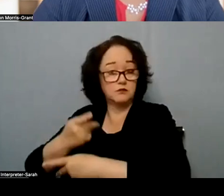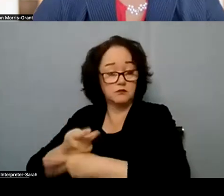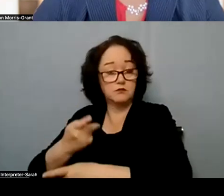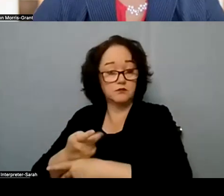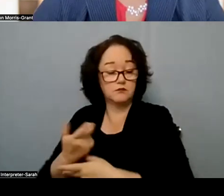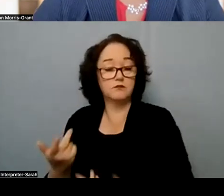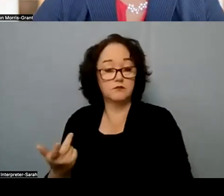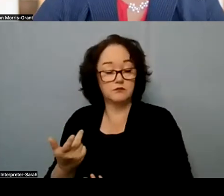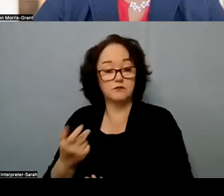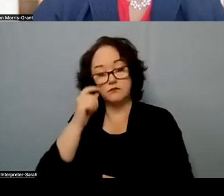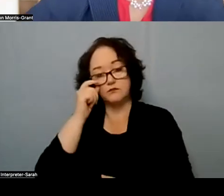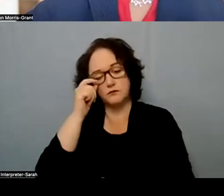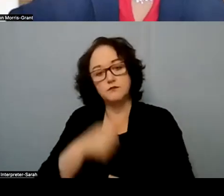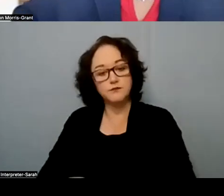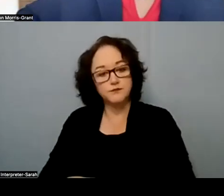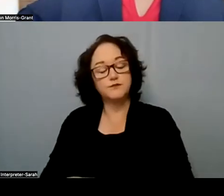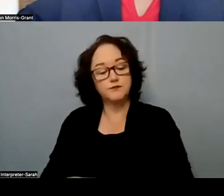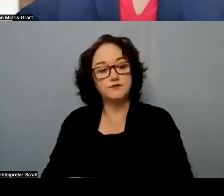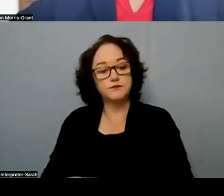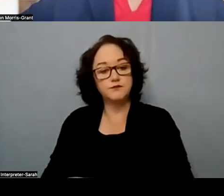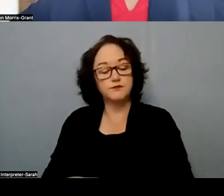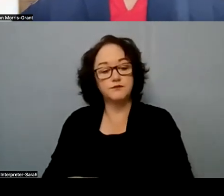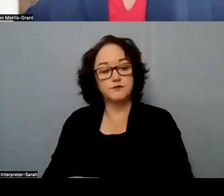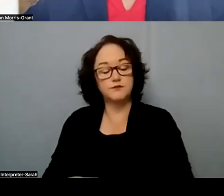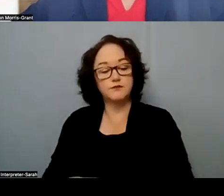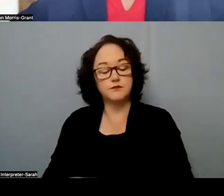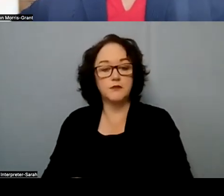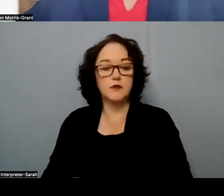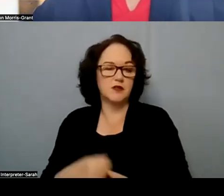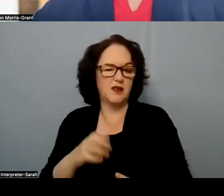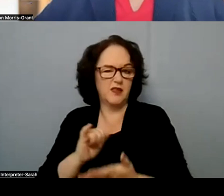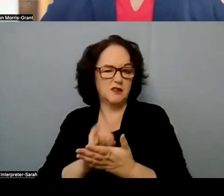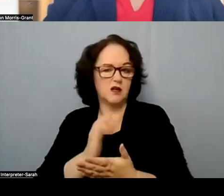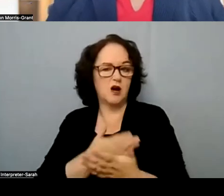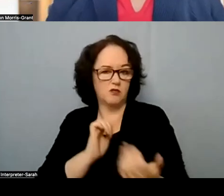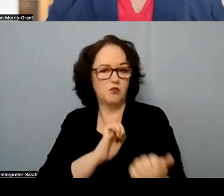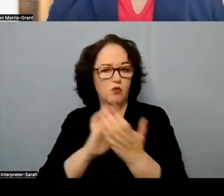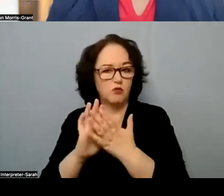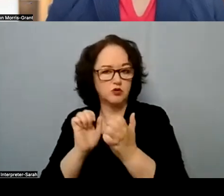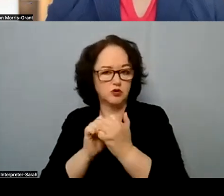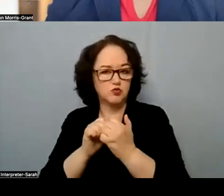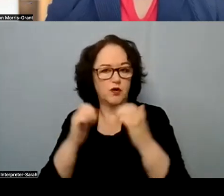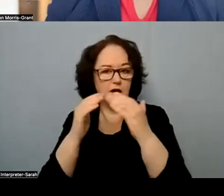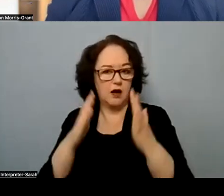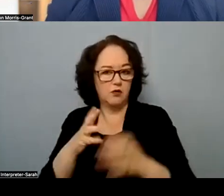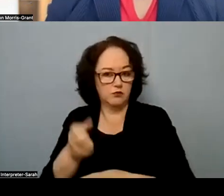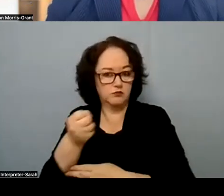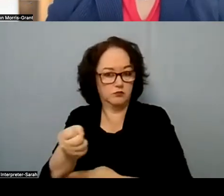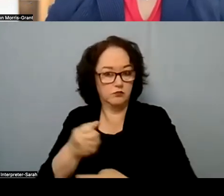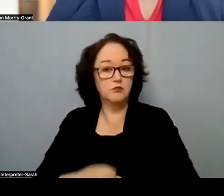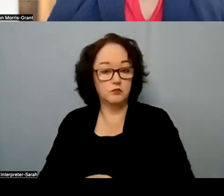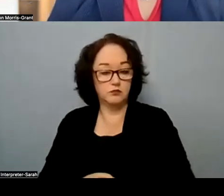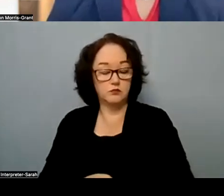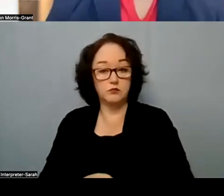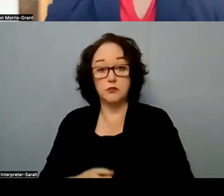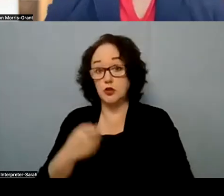bring them on. So I think we kind of have that little bit of approach in our housing as well. I will tell you that we recently had someone who had